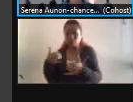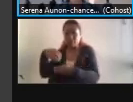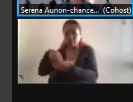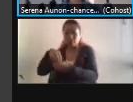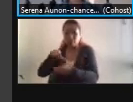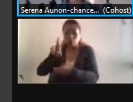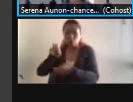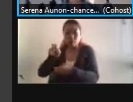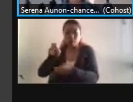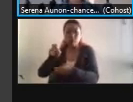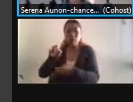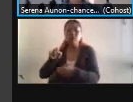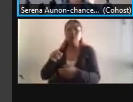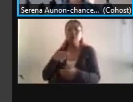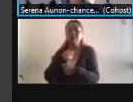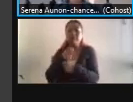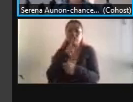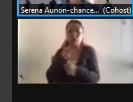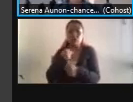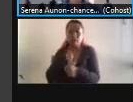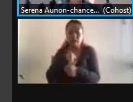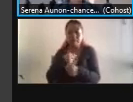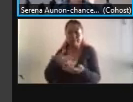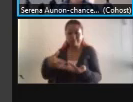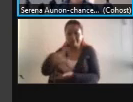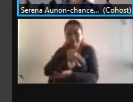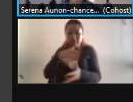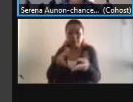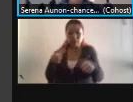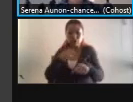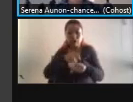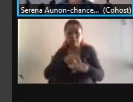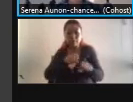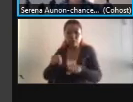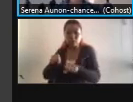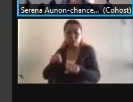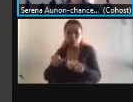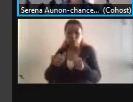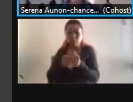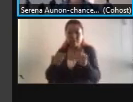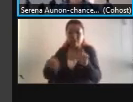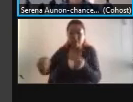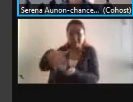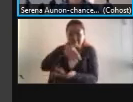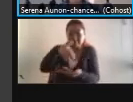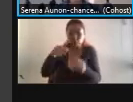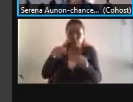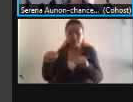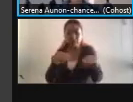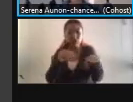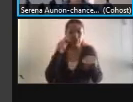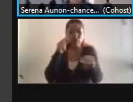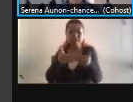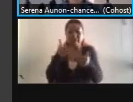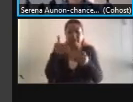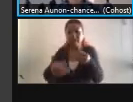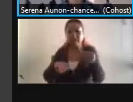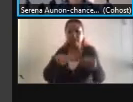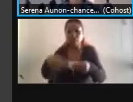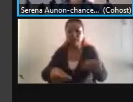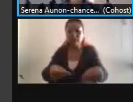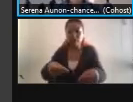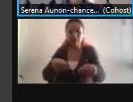possible with those I'm trying to help teach and mentor to become the next generation of physicians, the next generation of